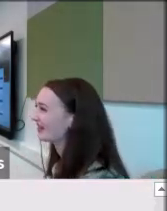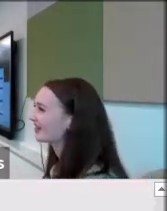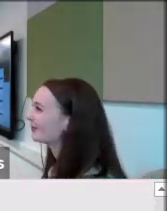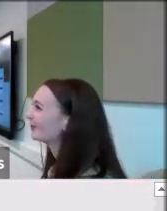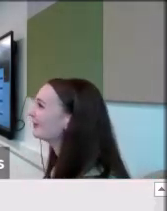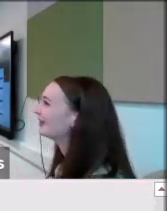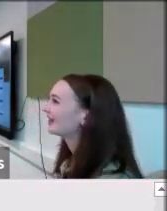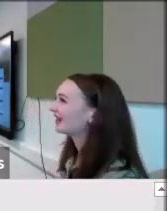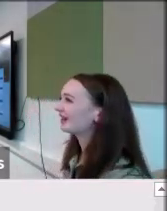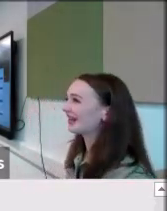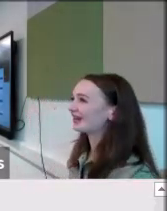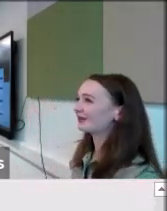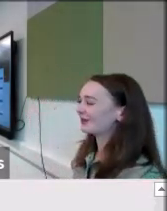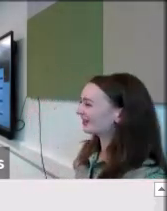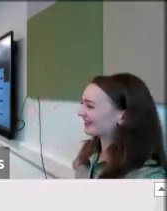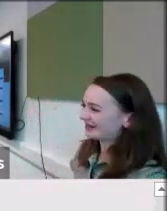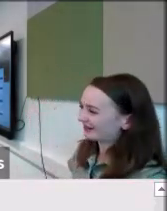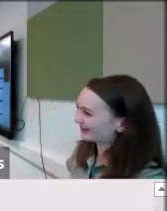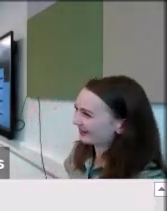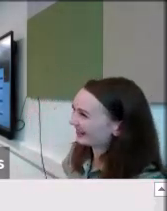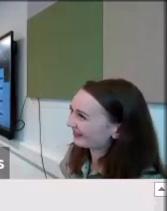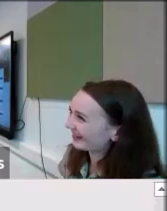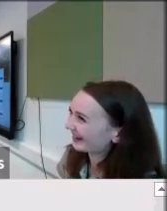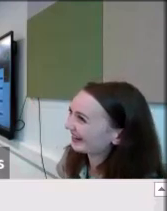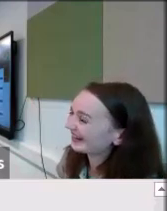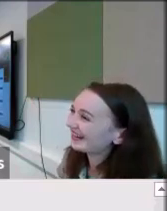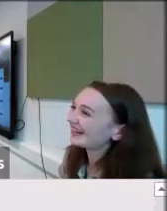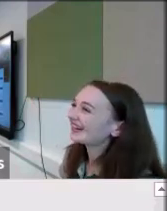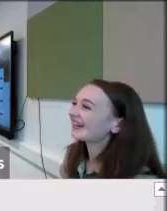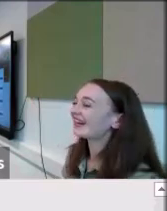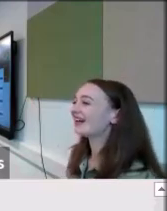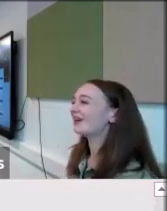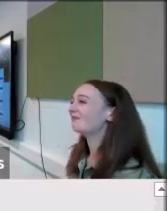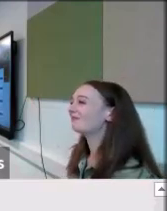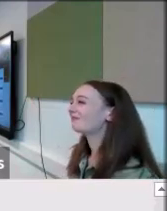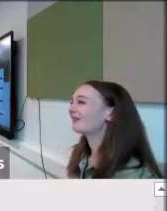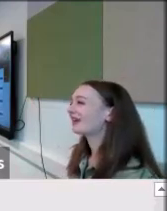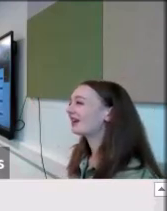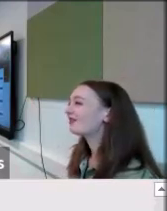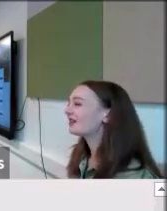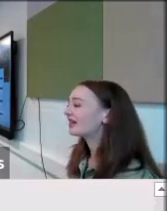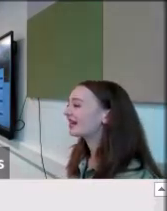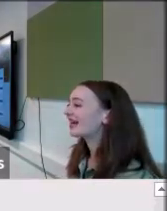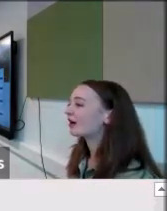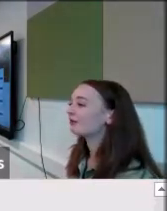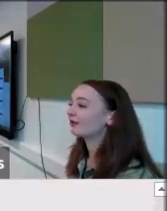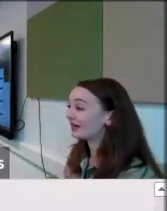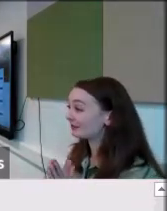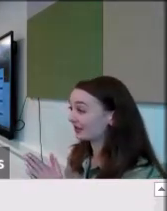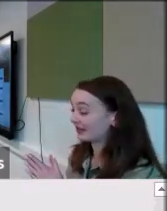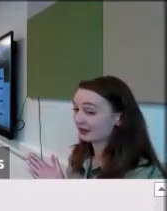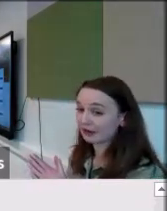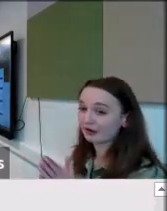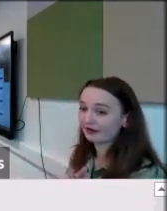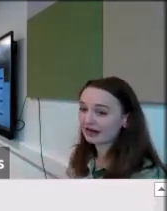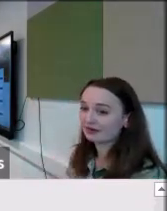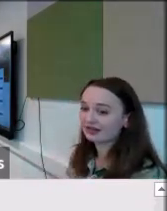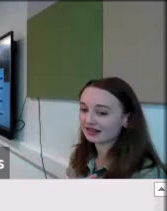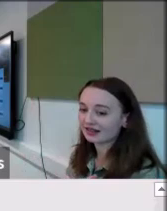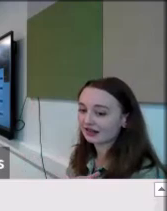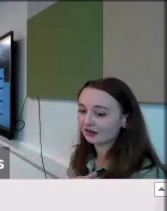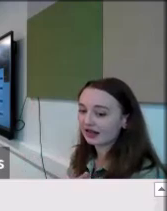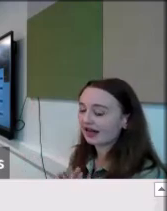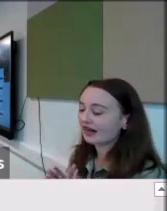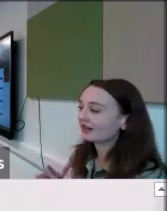made to feel as though like we're not as disabled as we think we are. If it's any help for anybody in the room or